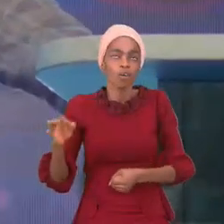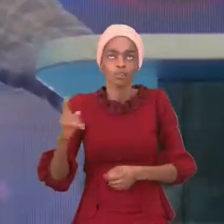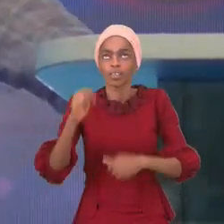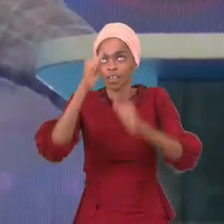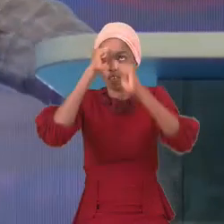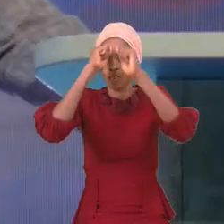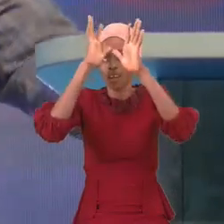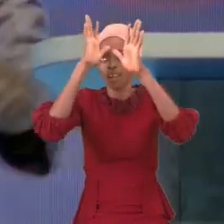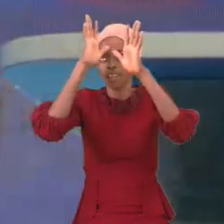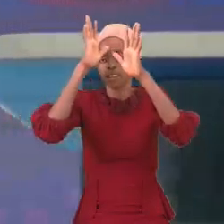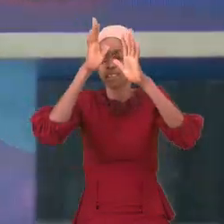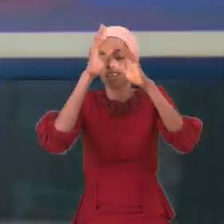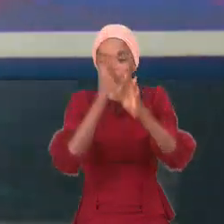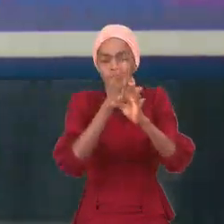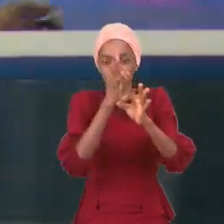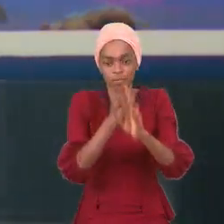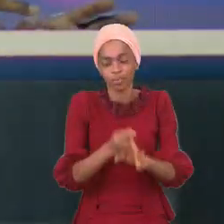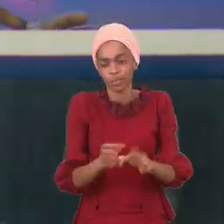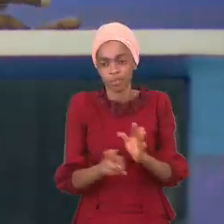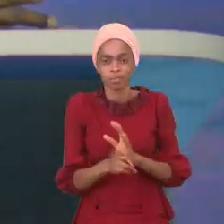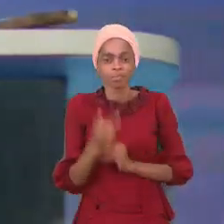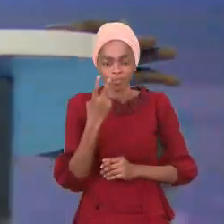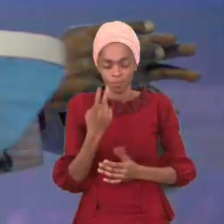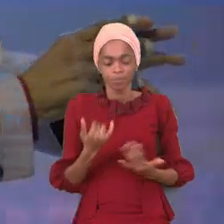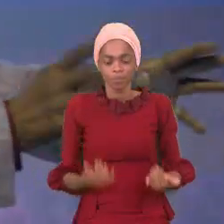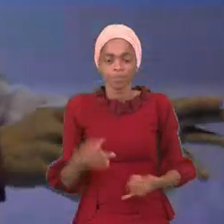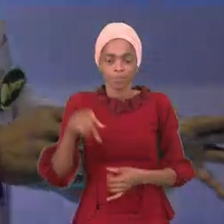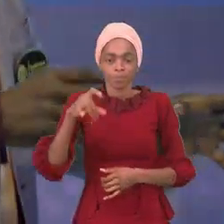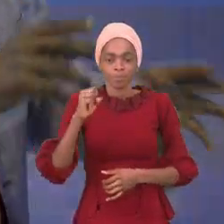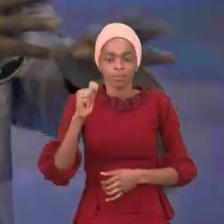Father's faithfulness. Look at Psalm